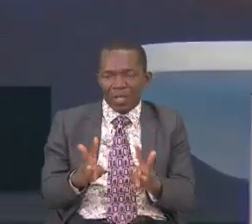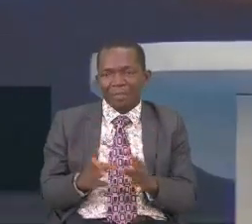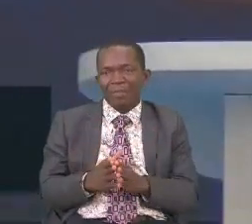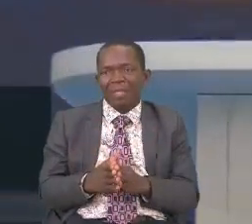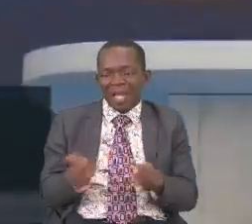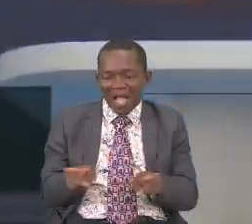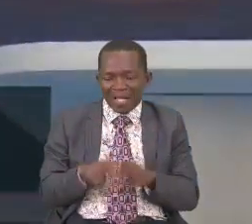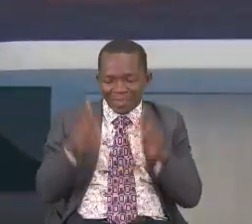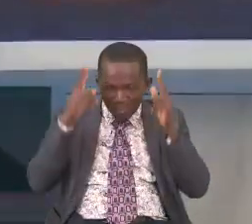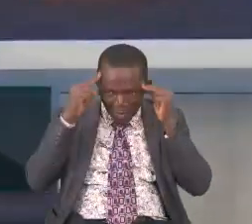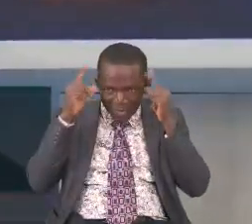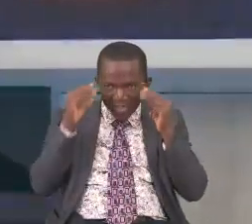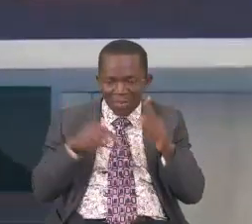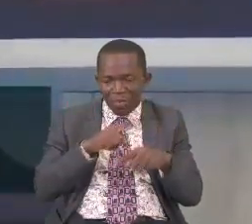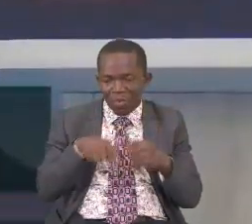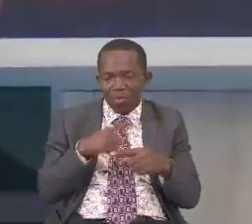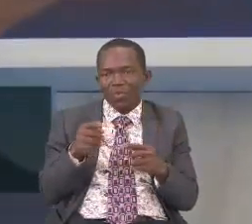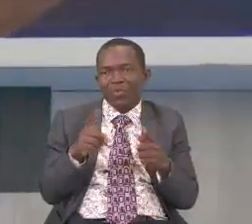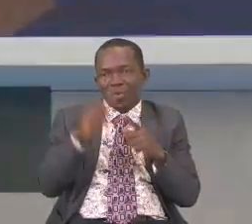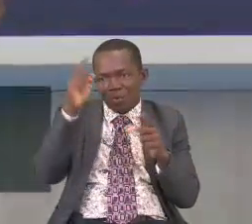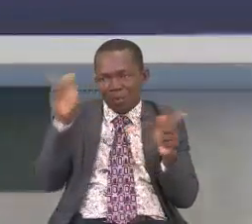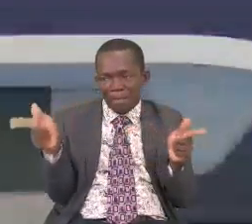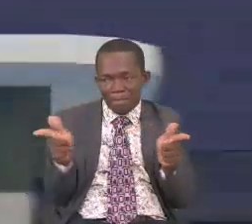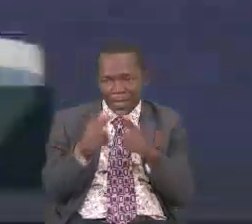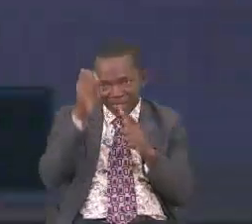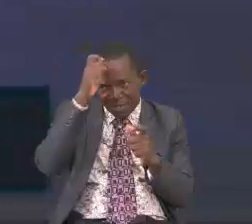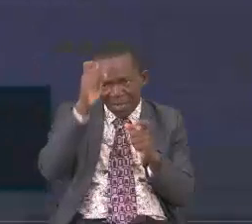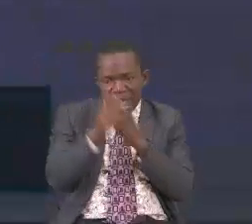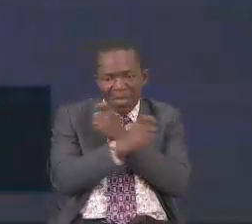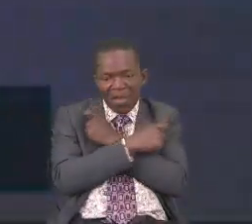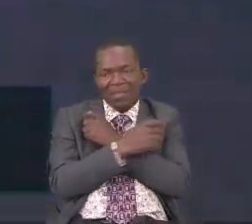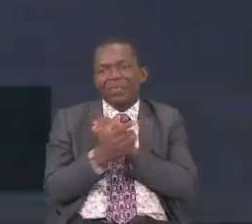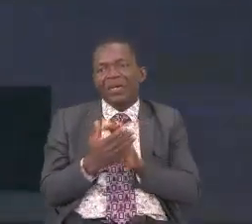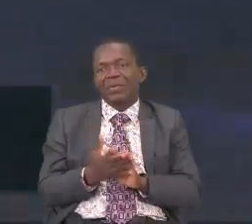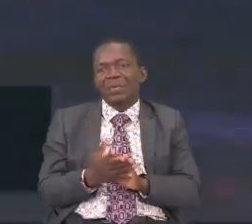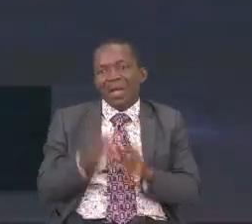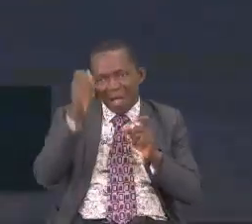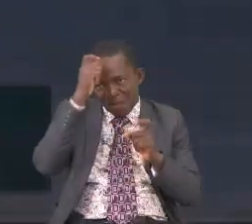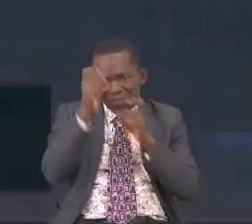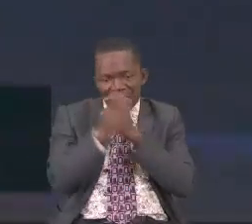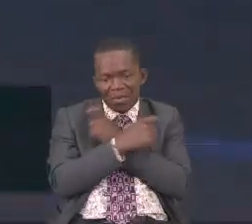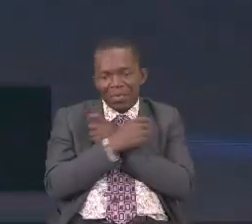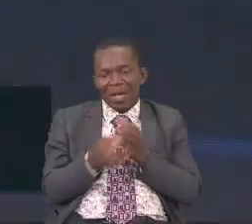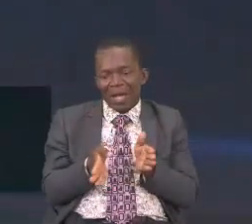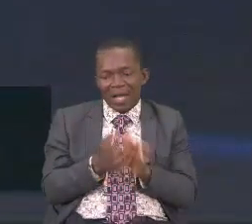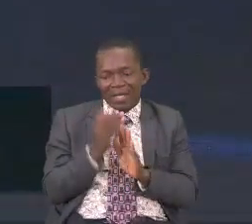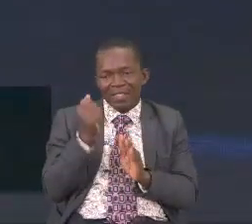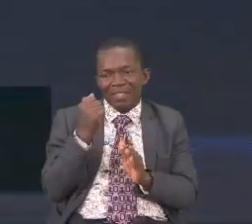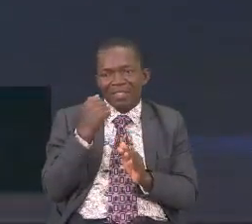I say God therefore said what you're looking for show me the evidence that you have power and they throw the rod down